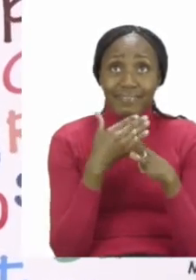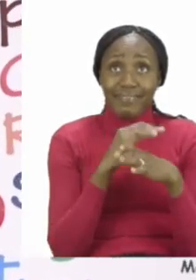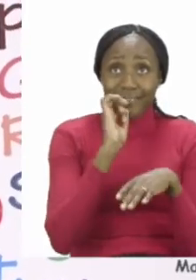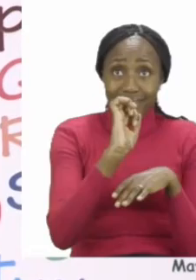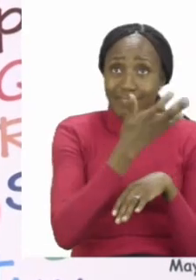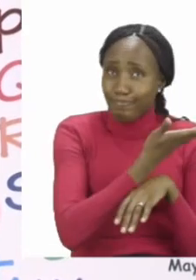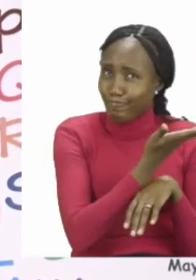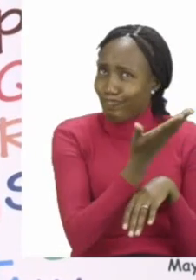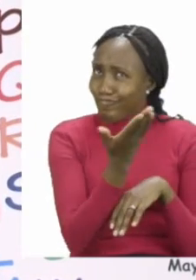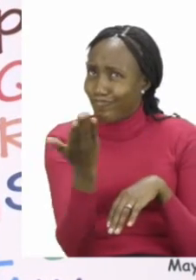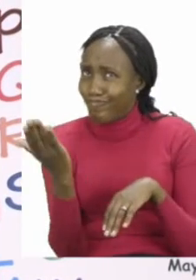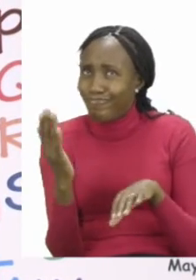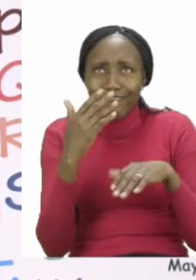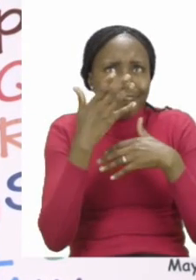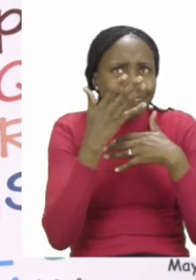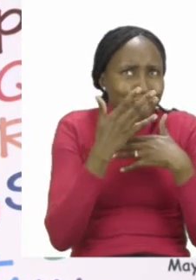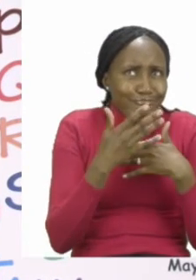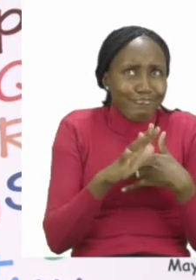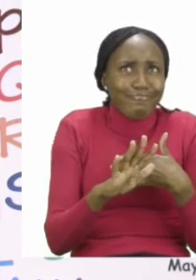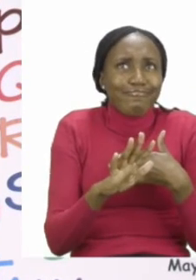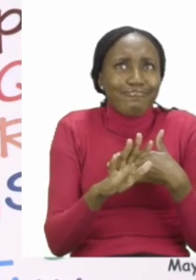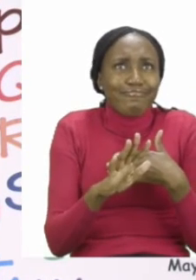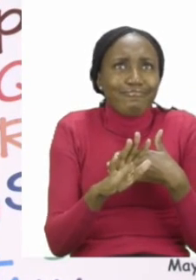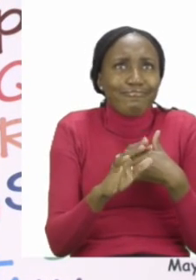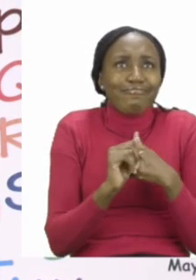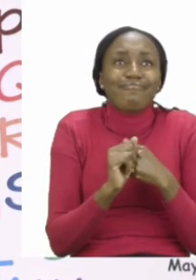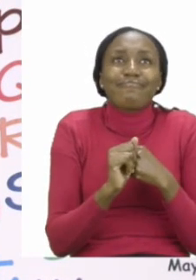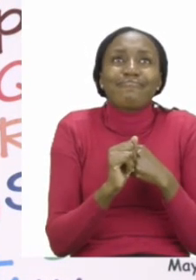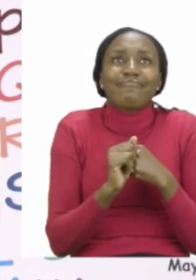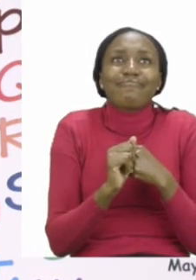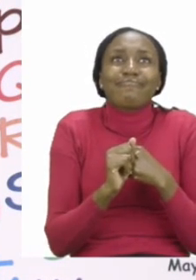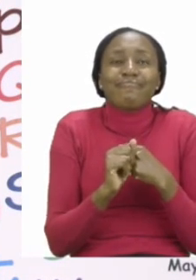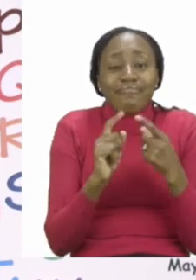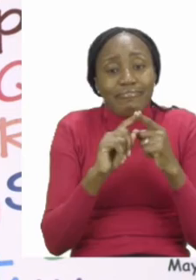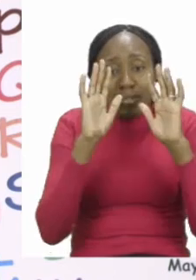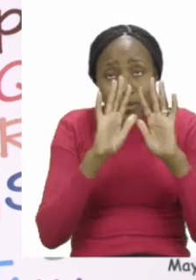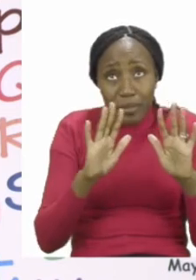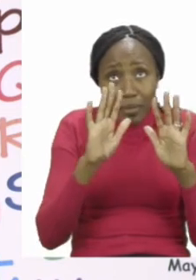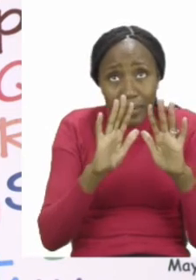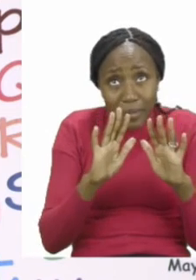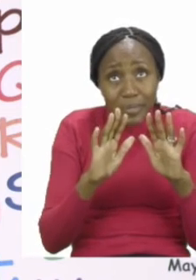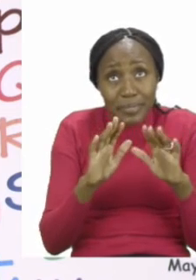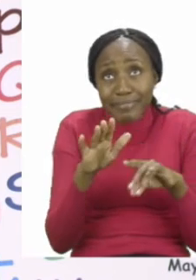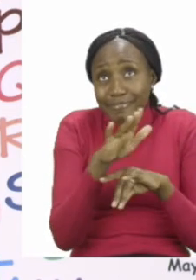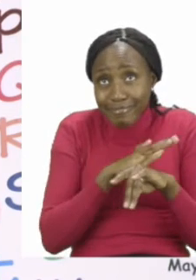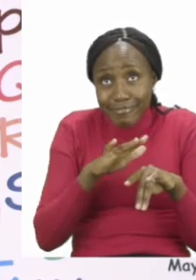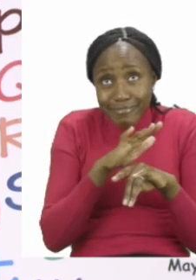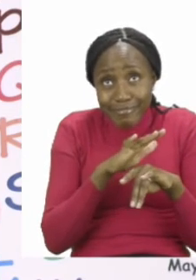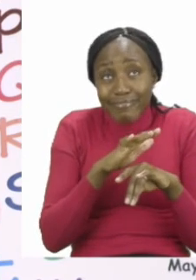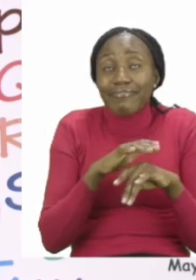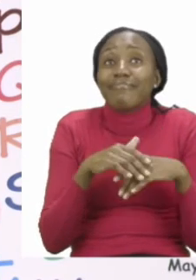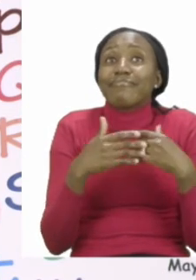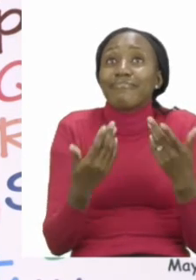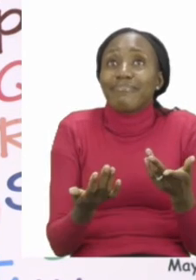with all the activities where you have to color in all the animals, or not